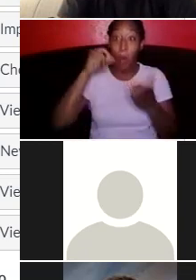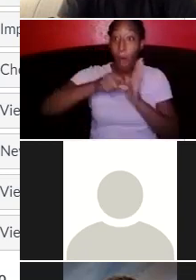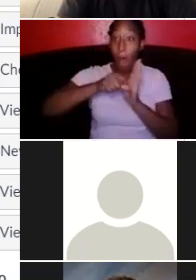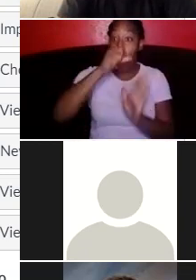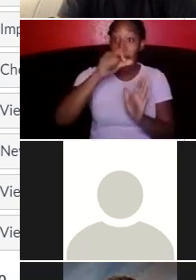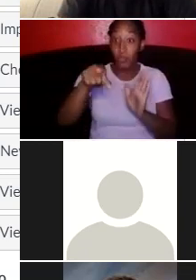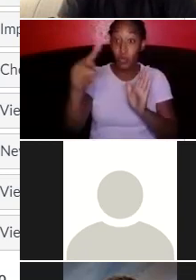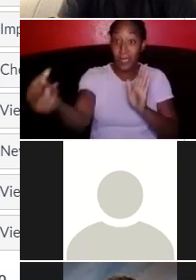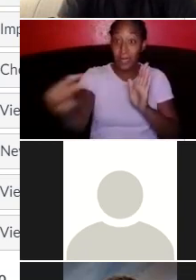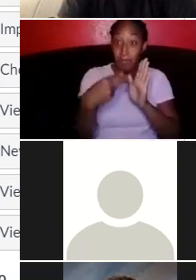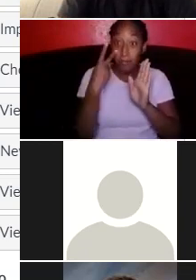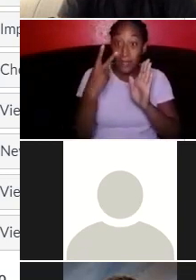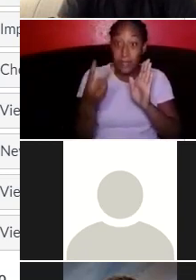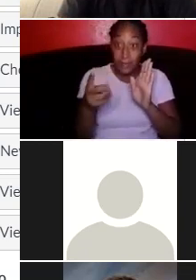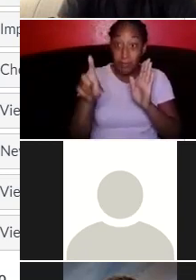me?